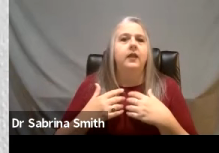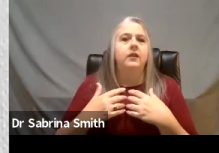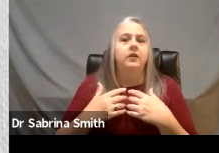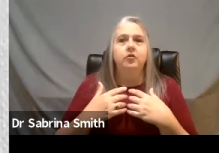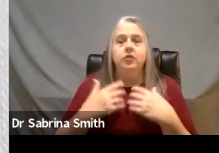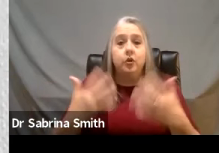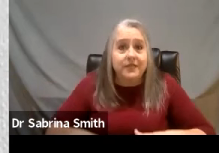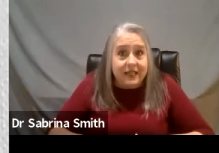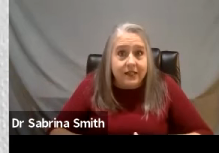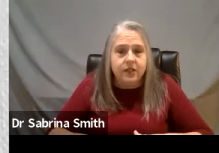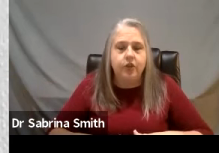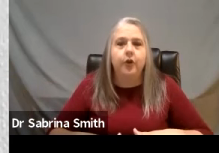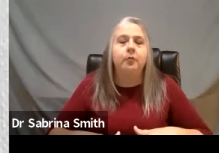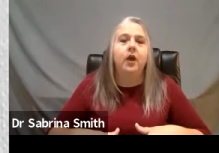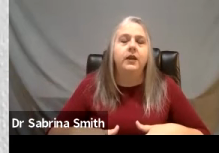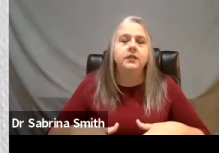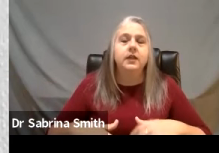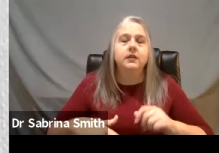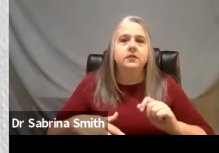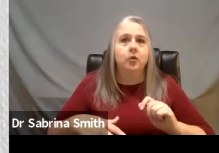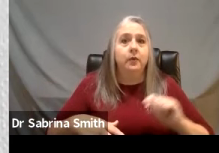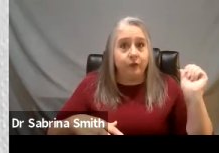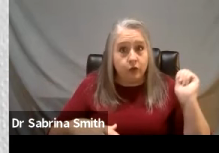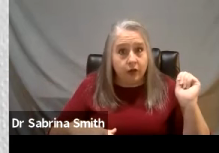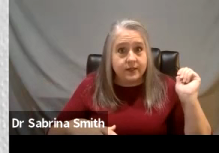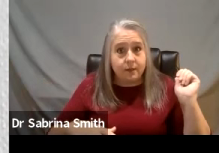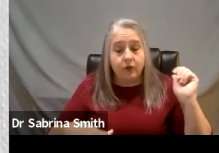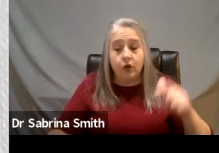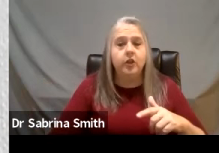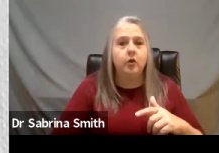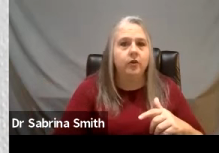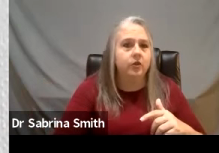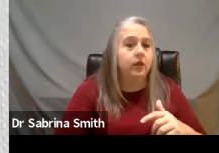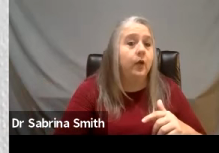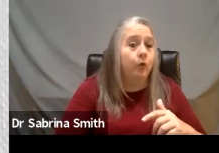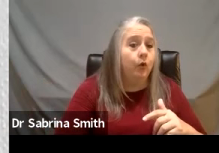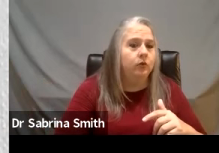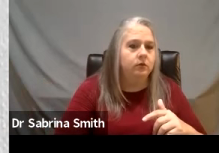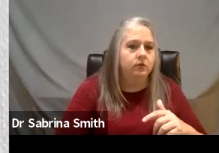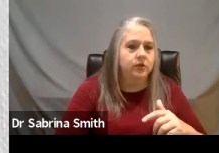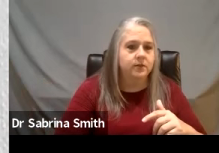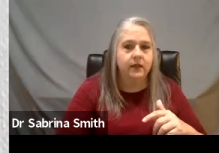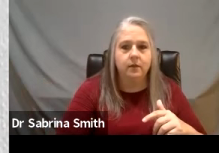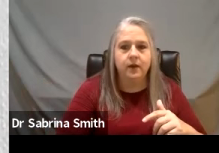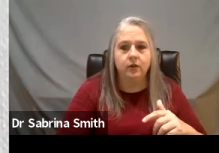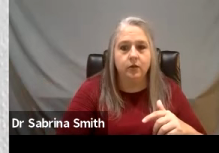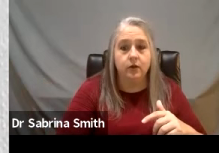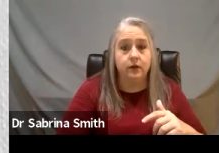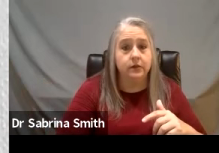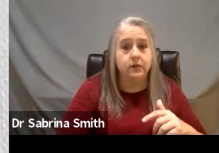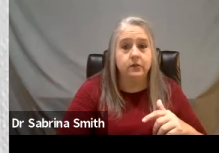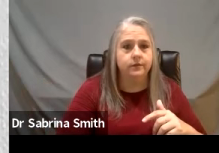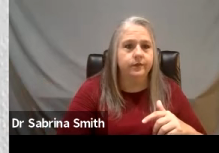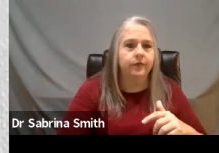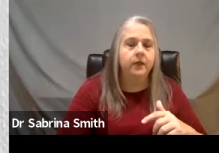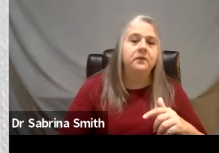while and you don't see it in your own product. So, but if you look at some of your earlier work, then you're like, woo, trust me, I look at my earlier work and I